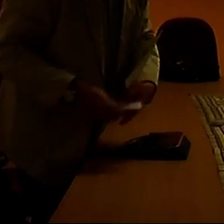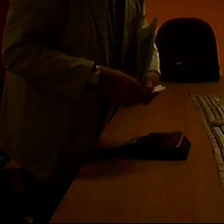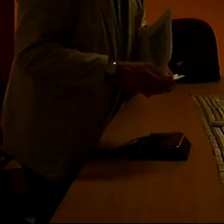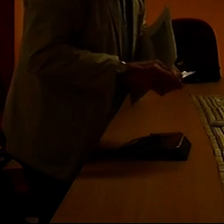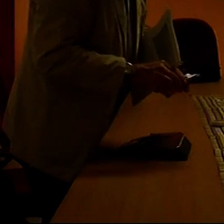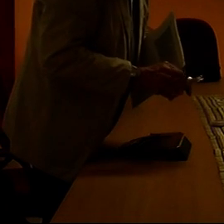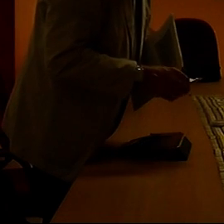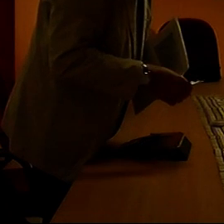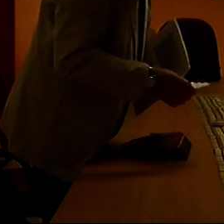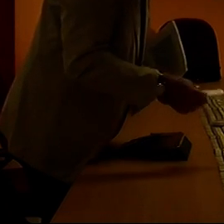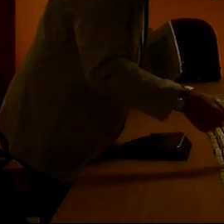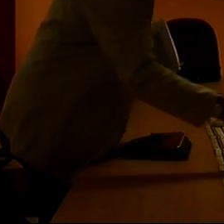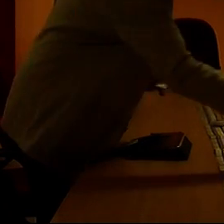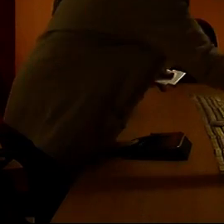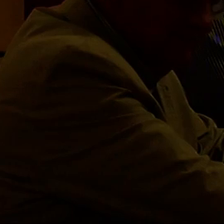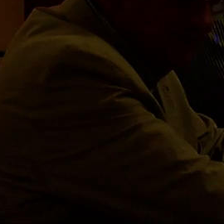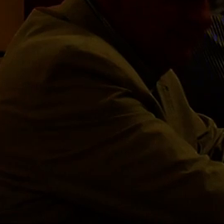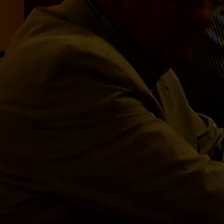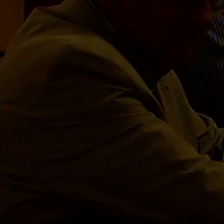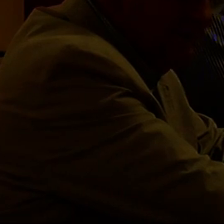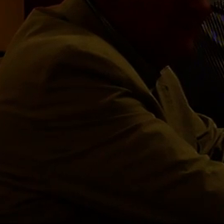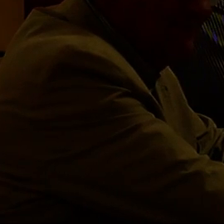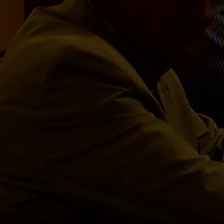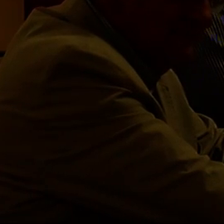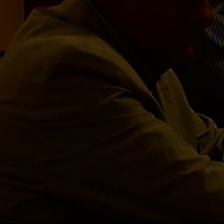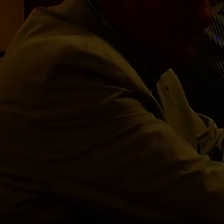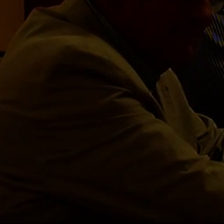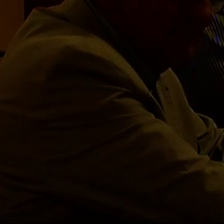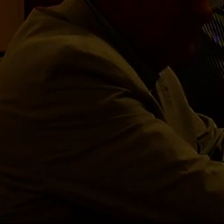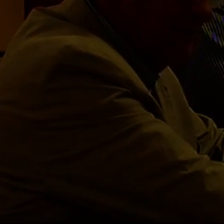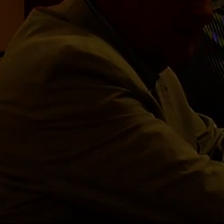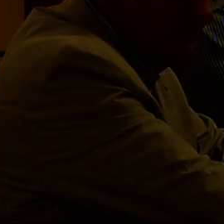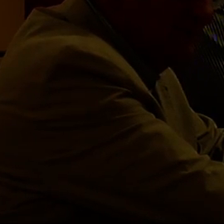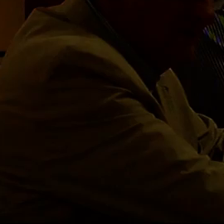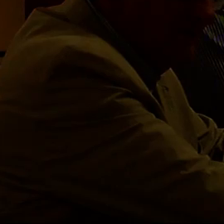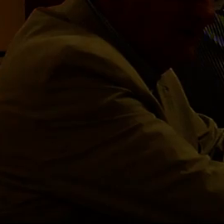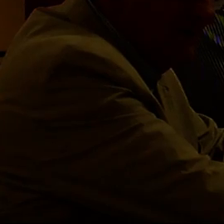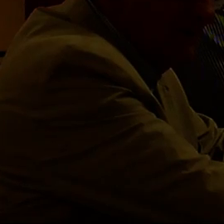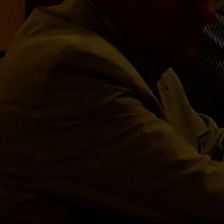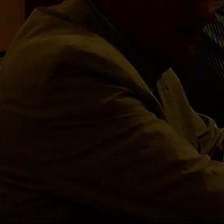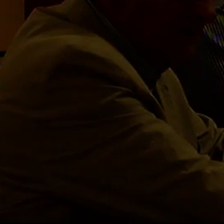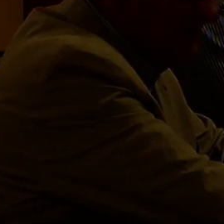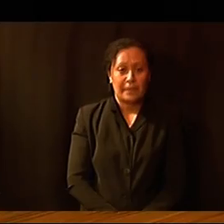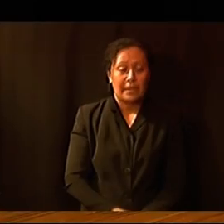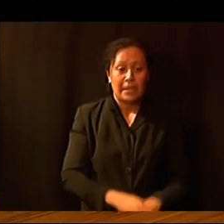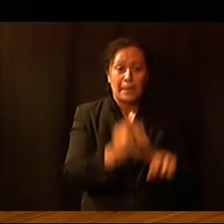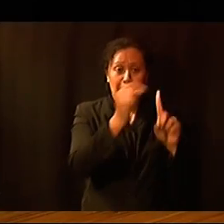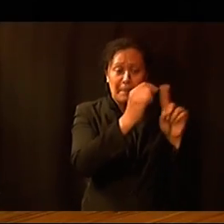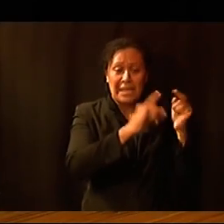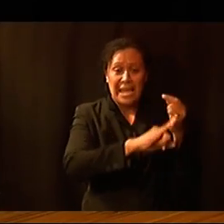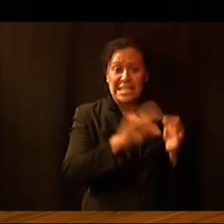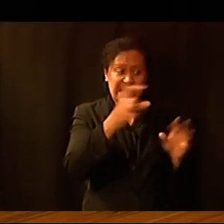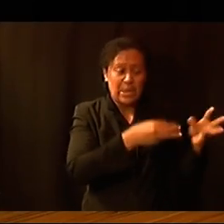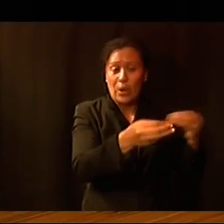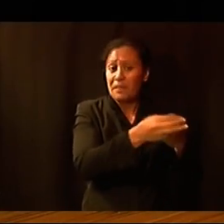Mr. Mbale-Nambuli assured the delegation that the ministry will look into how they can best accommodate their interests. The